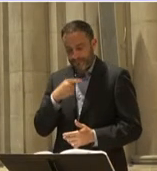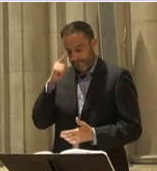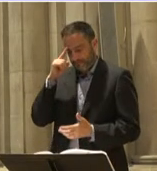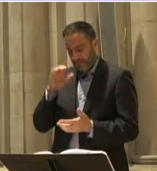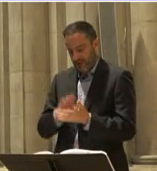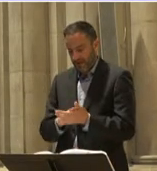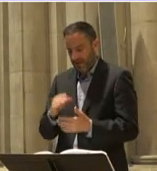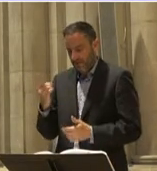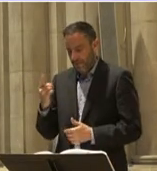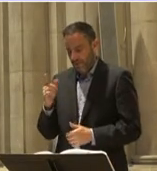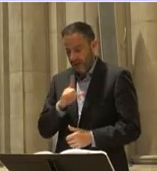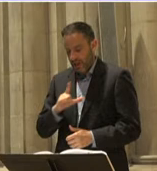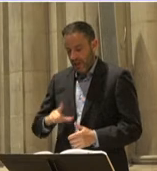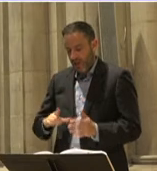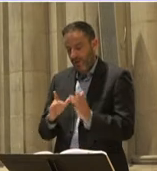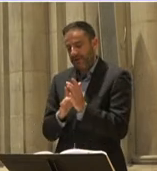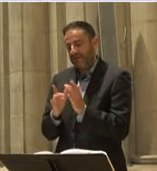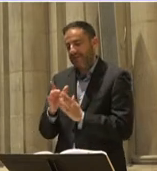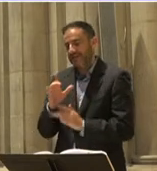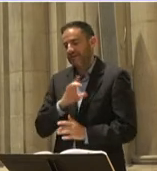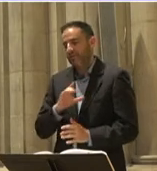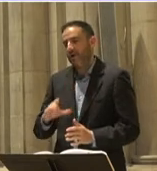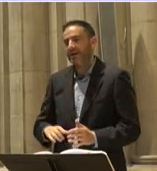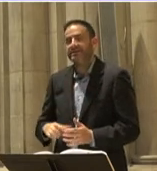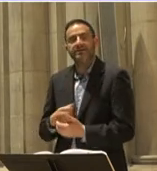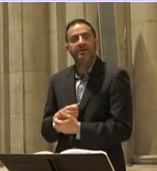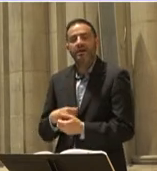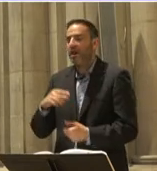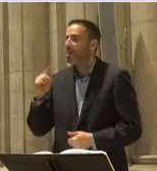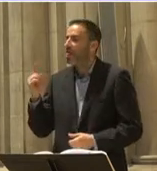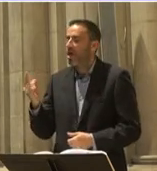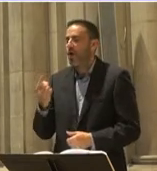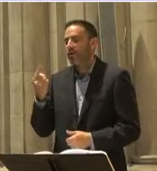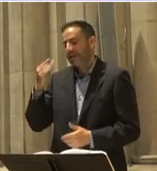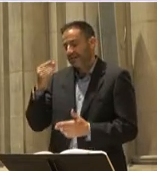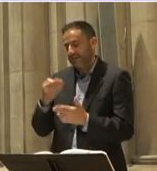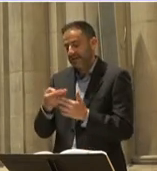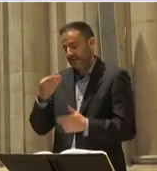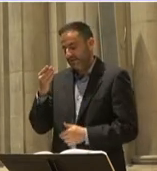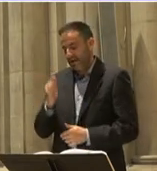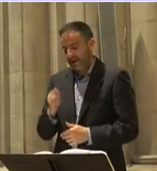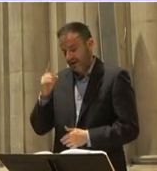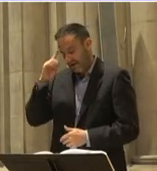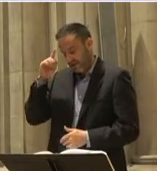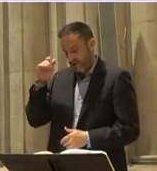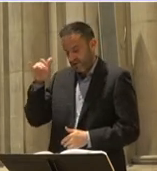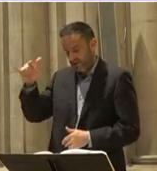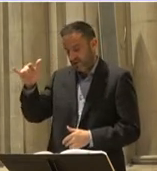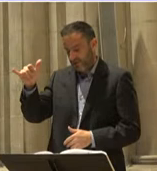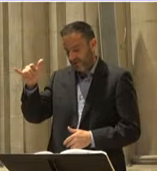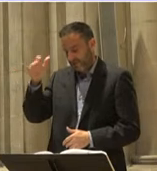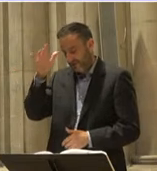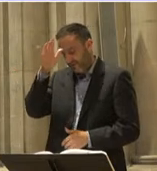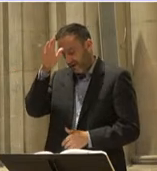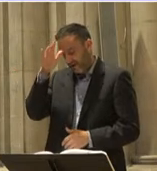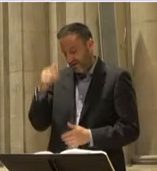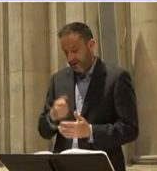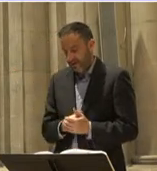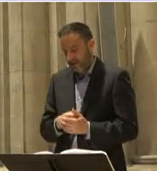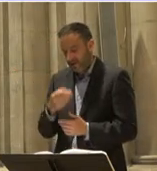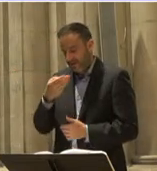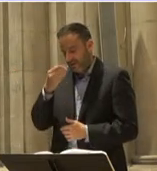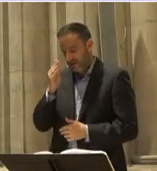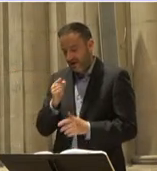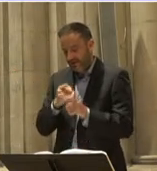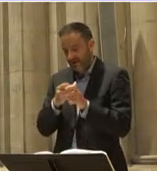believe in one Lord, Jesus Christ, the only Son of God, eternally begotten of the Father,